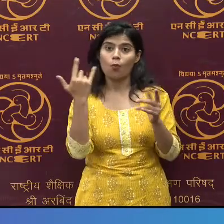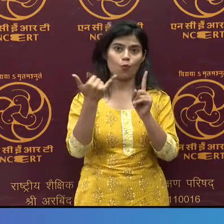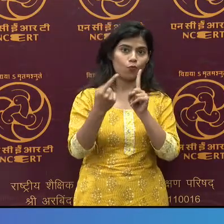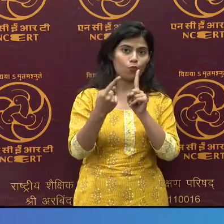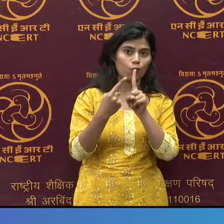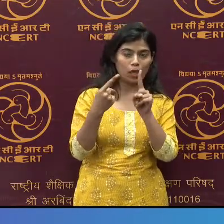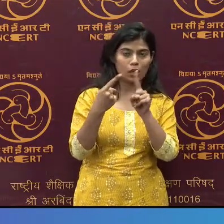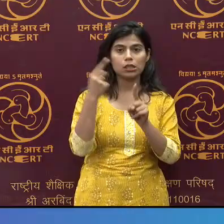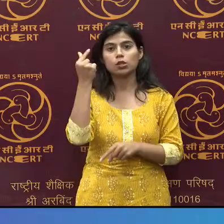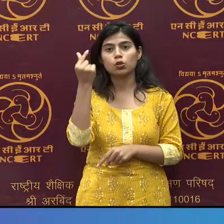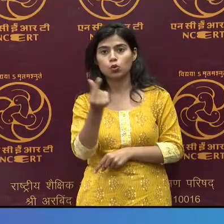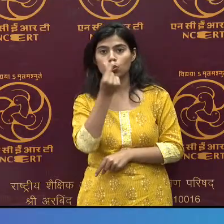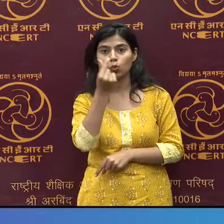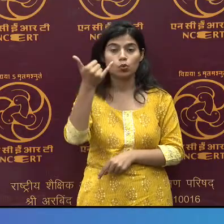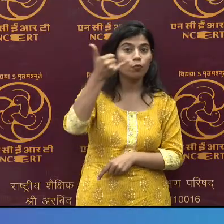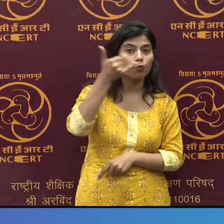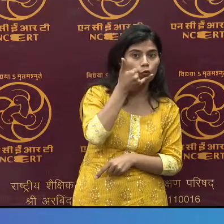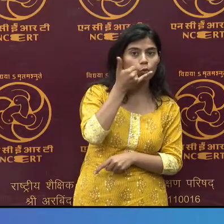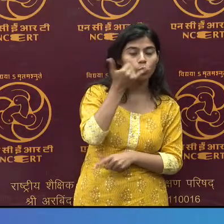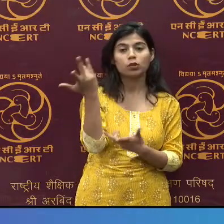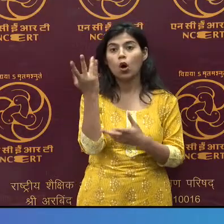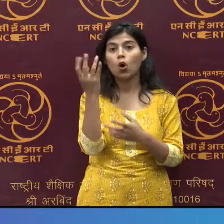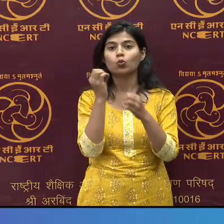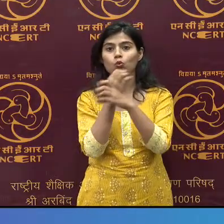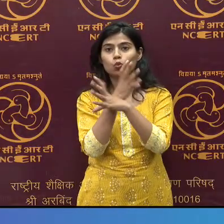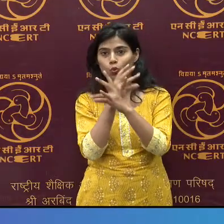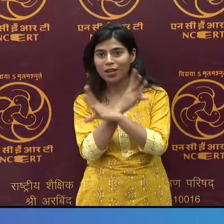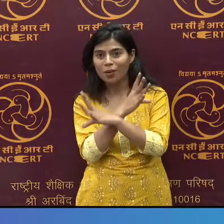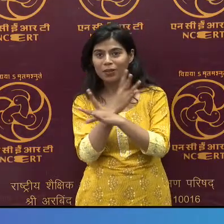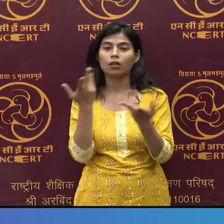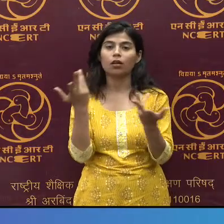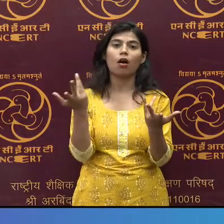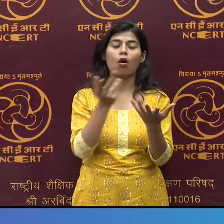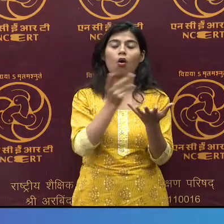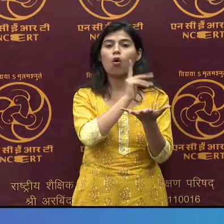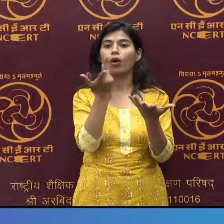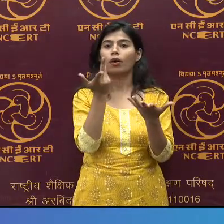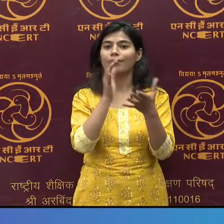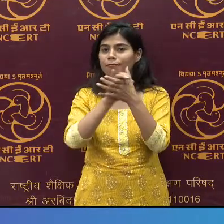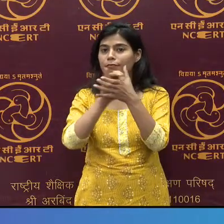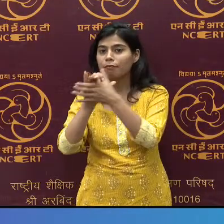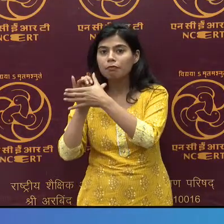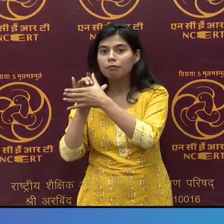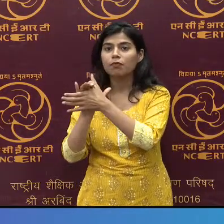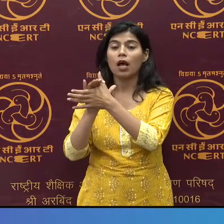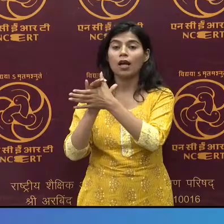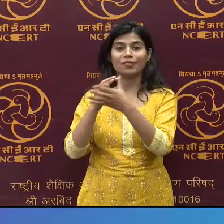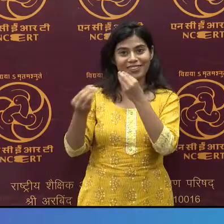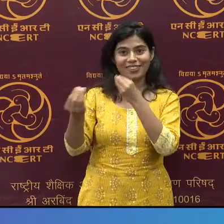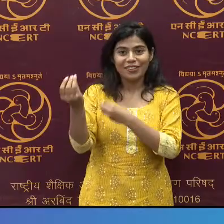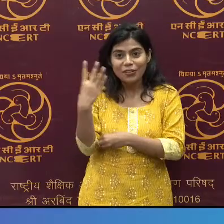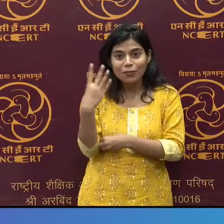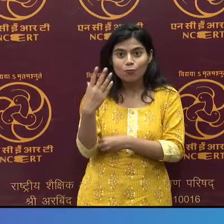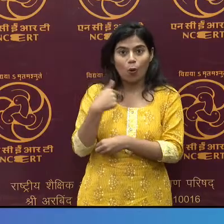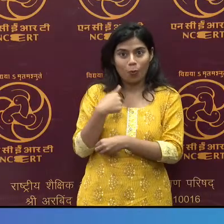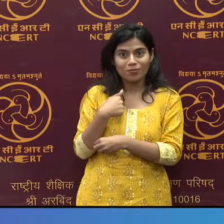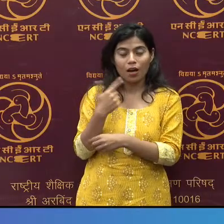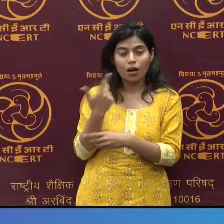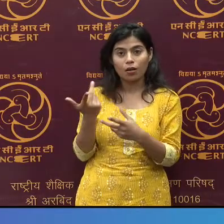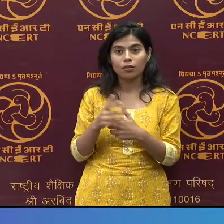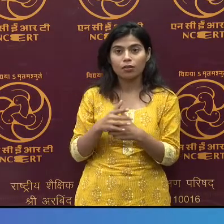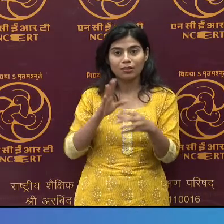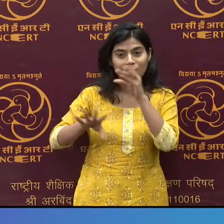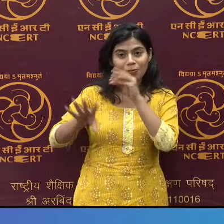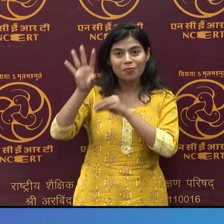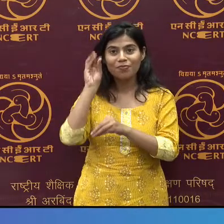media, our friends. So, nowadays students do not have that habit of reading. Yes. So, what you can do is you